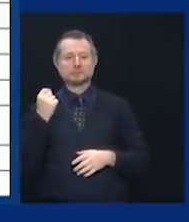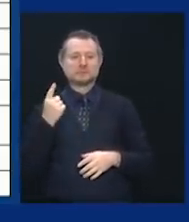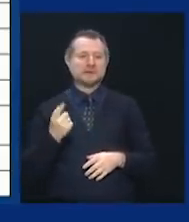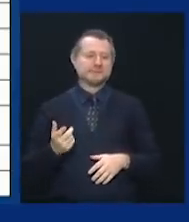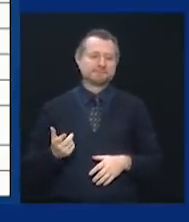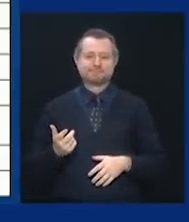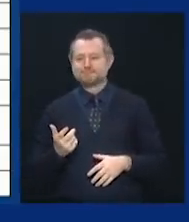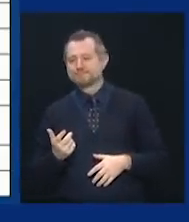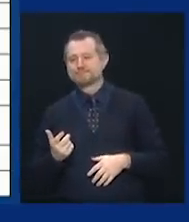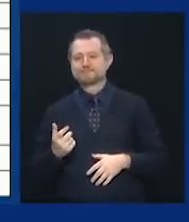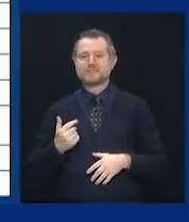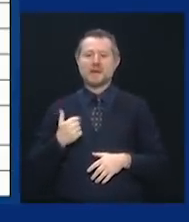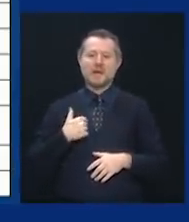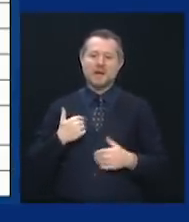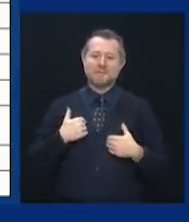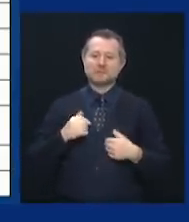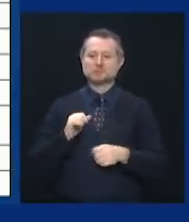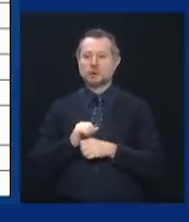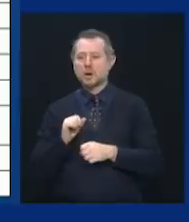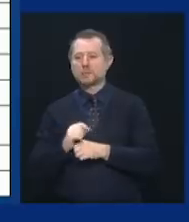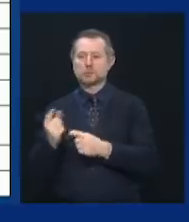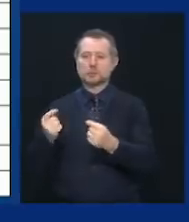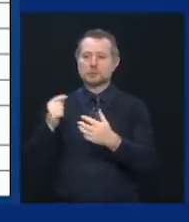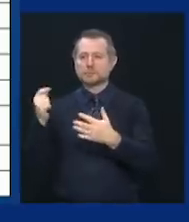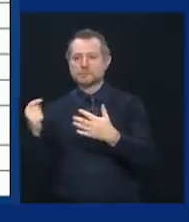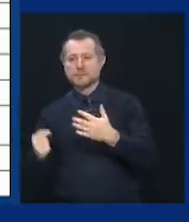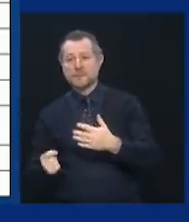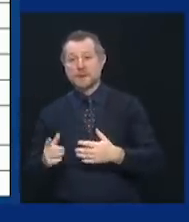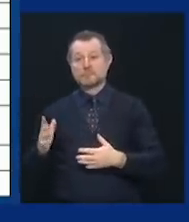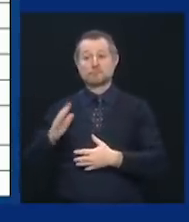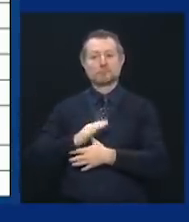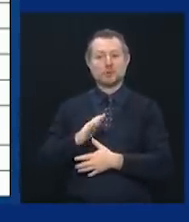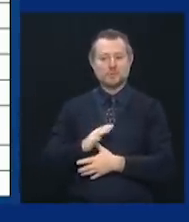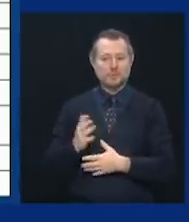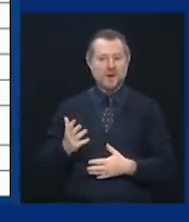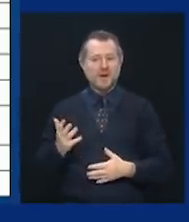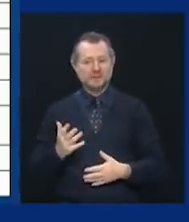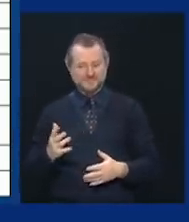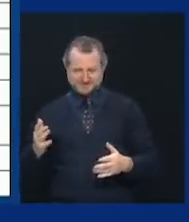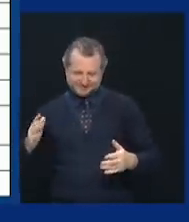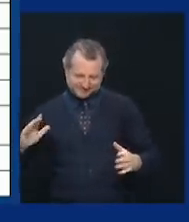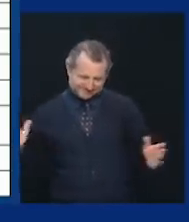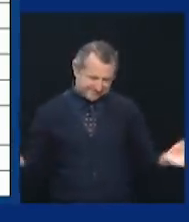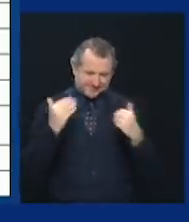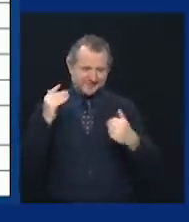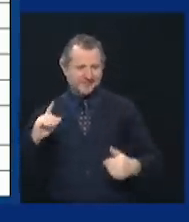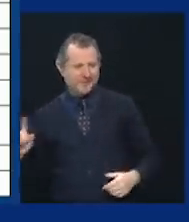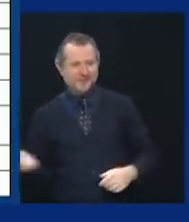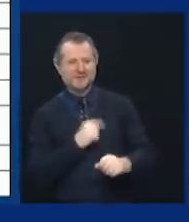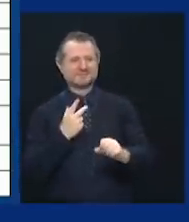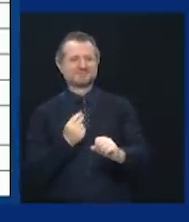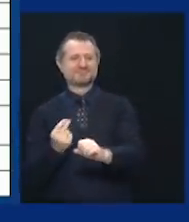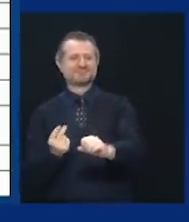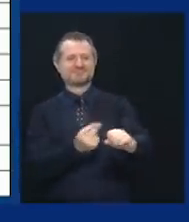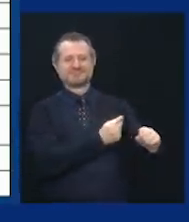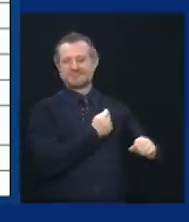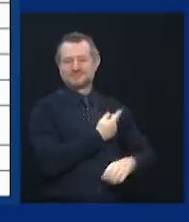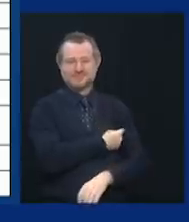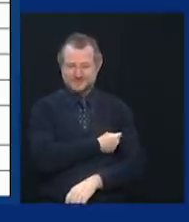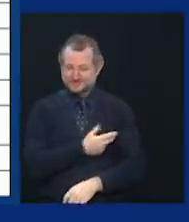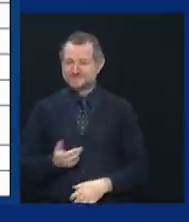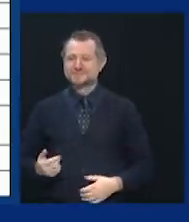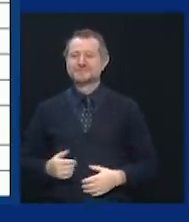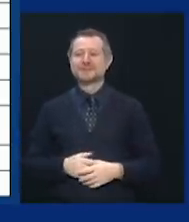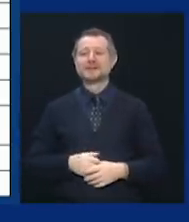everyone has a job to do. We need them to administer the vaccines faster. These are the highest